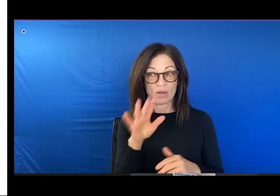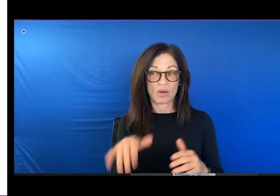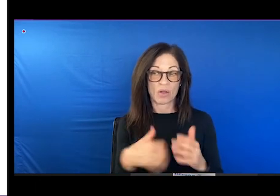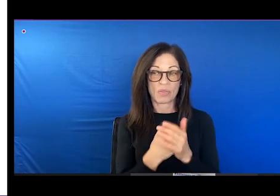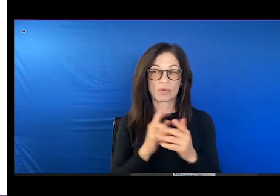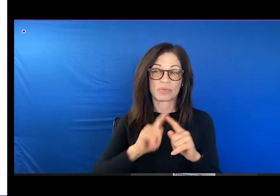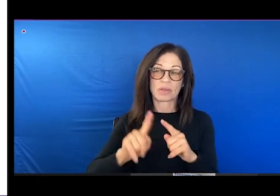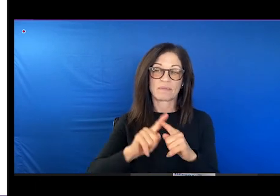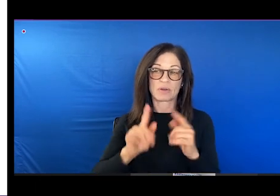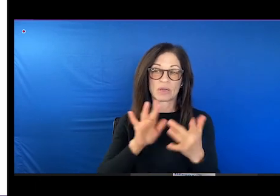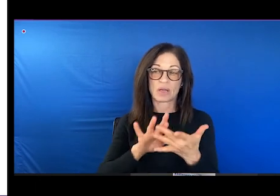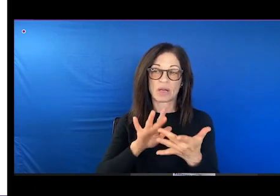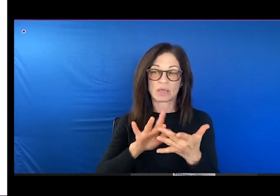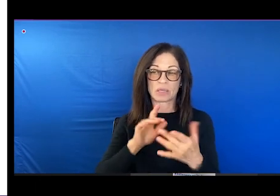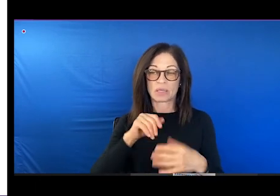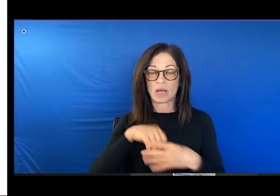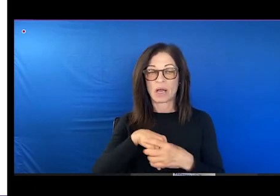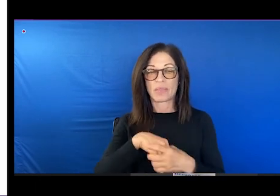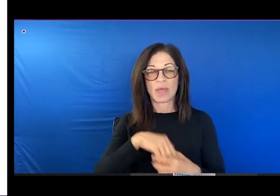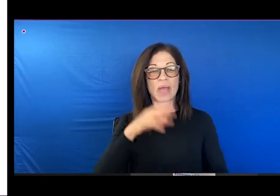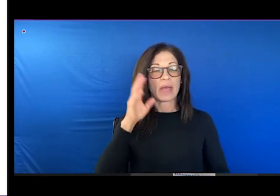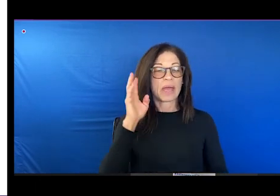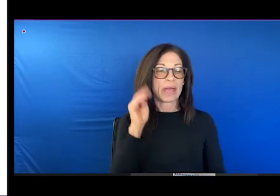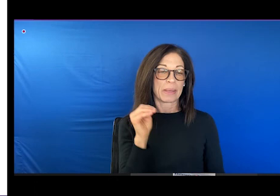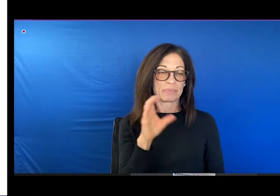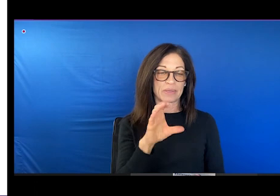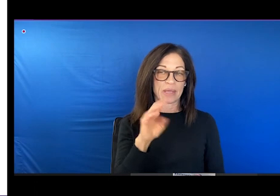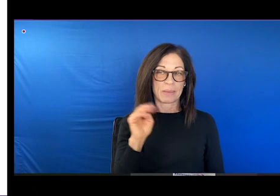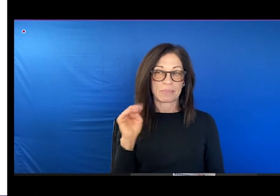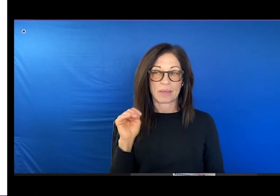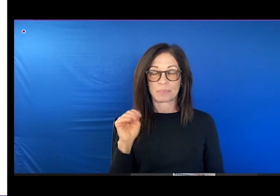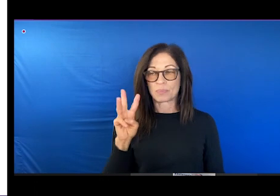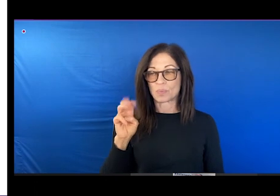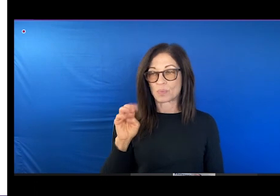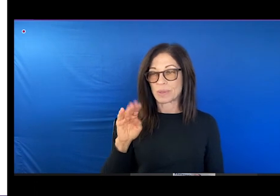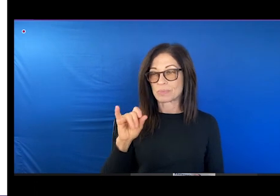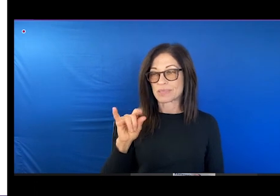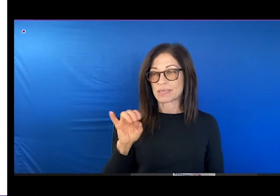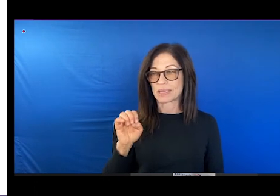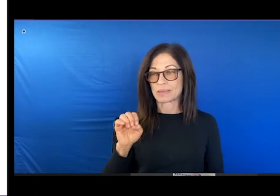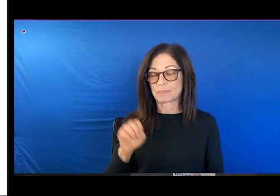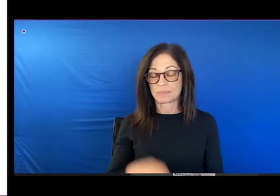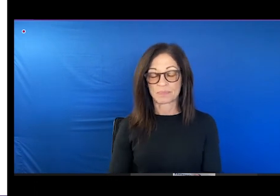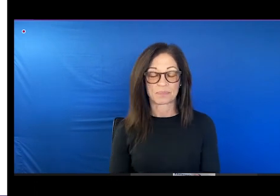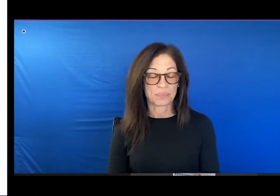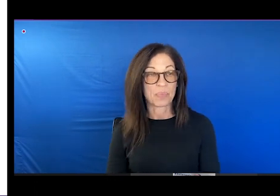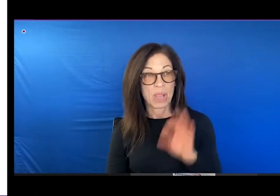can find out all of those contacts on the NCMM website.